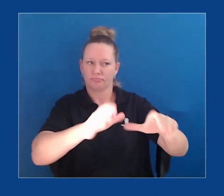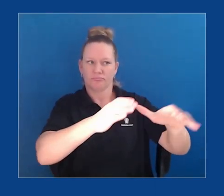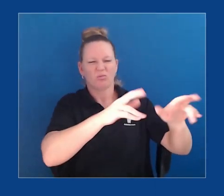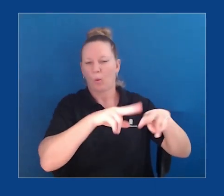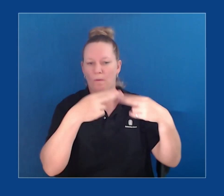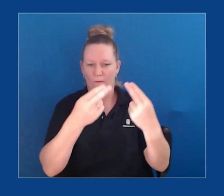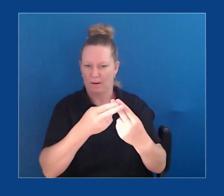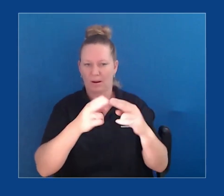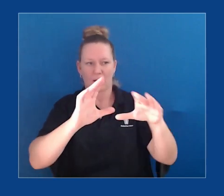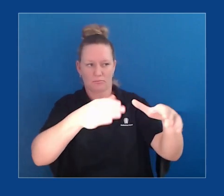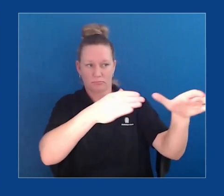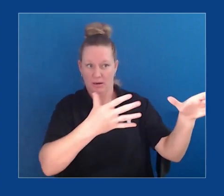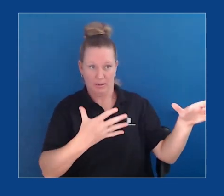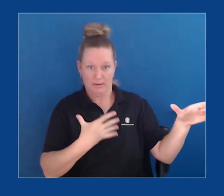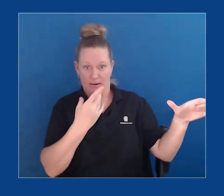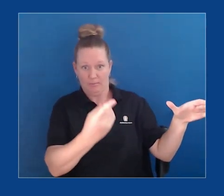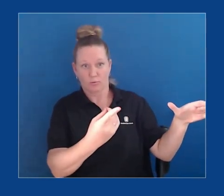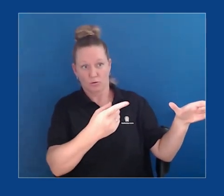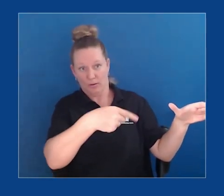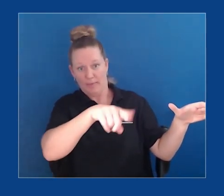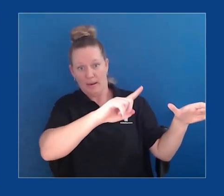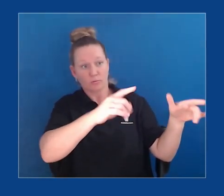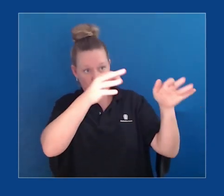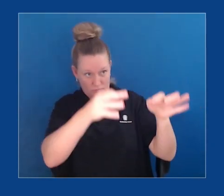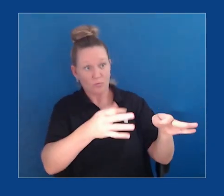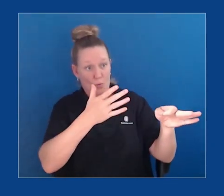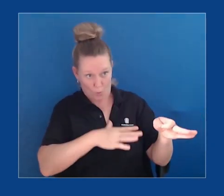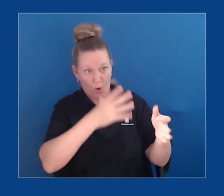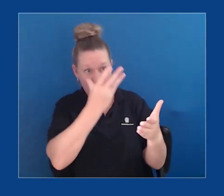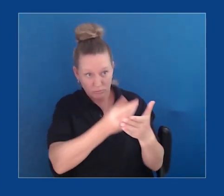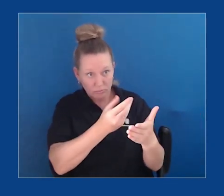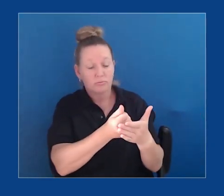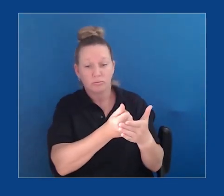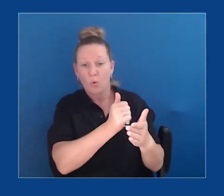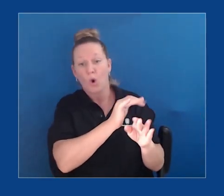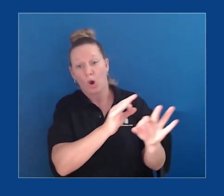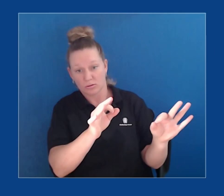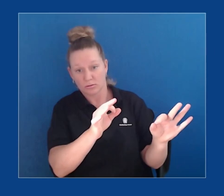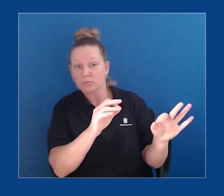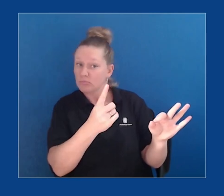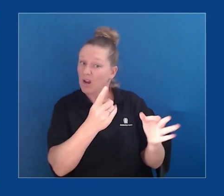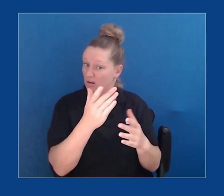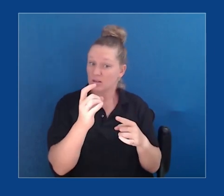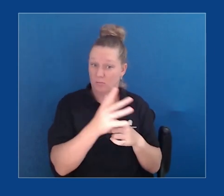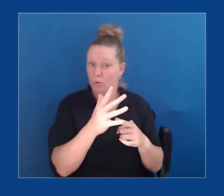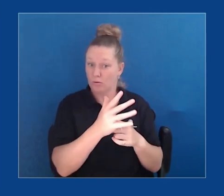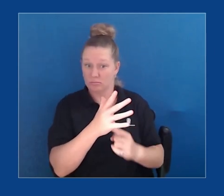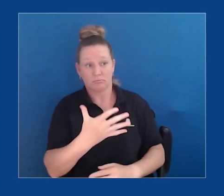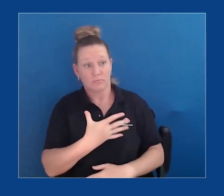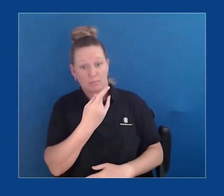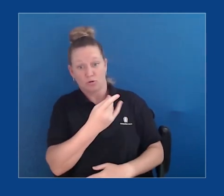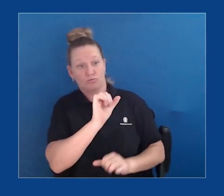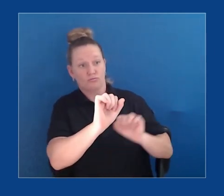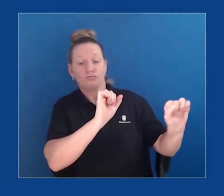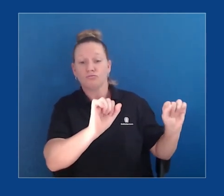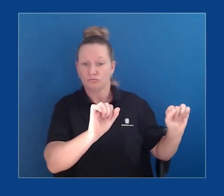groups, to say that's what they want. And that's really, really important. And that way,